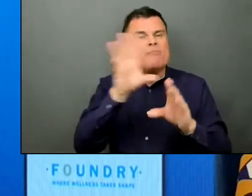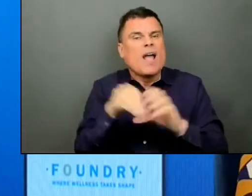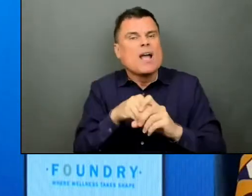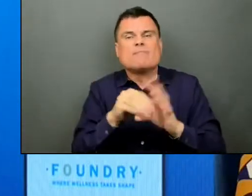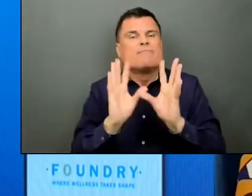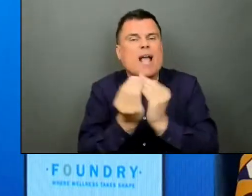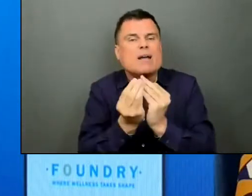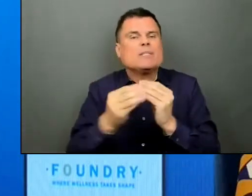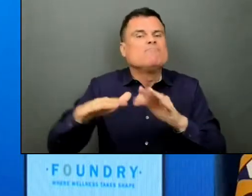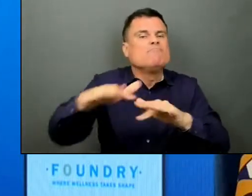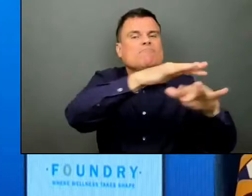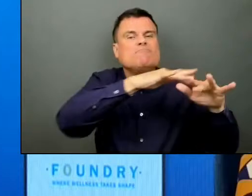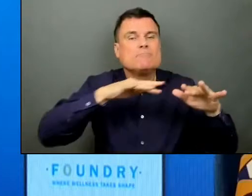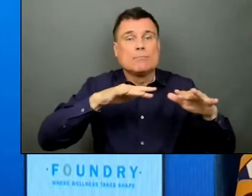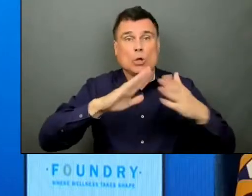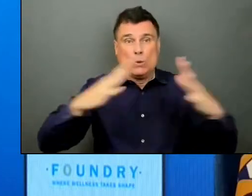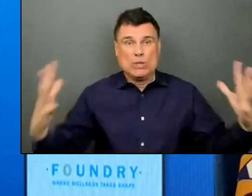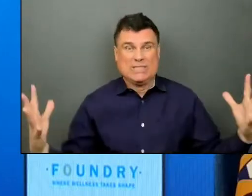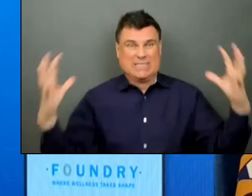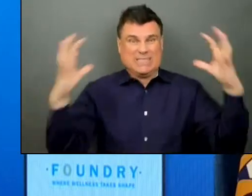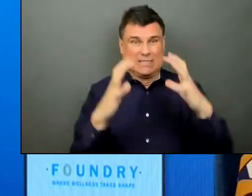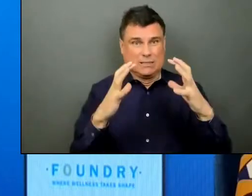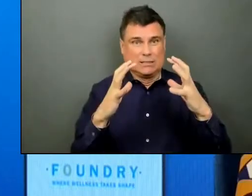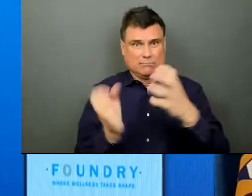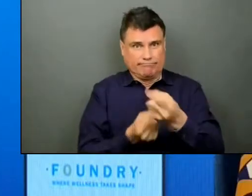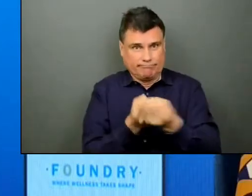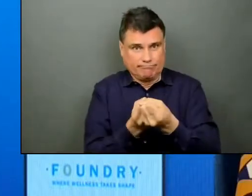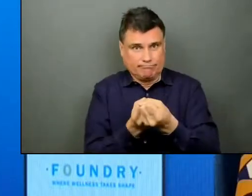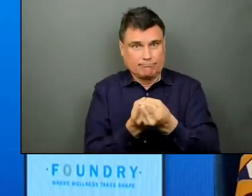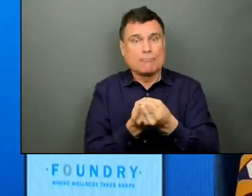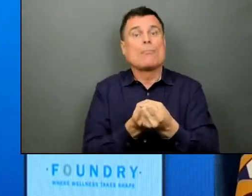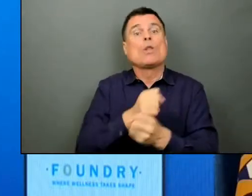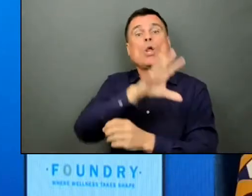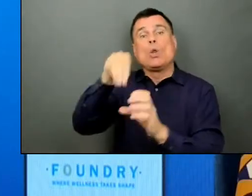and substance use supports together today on Child and